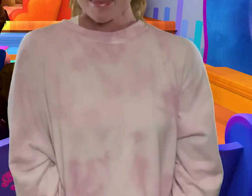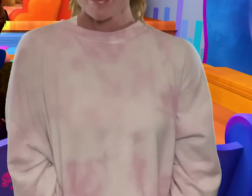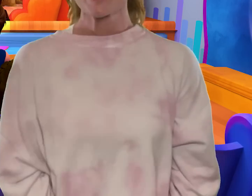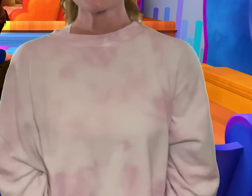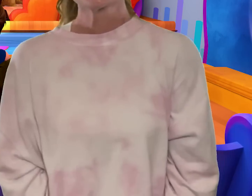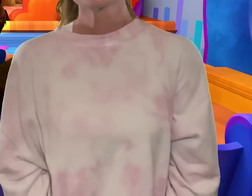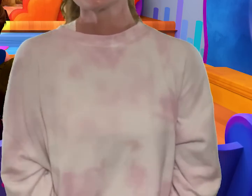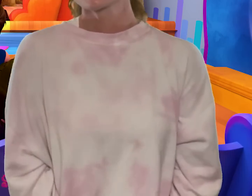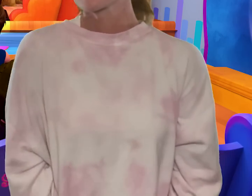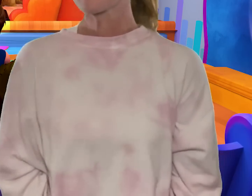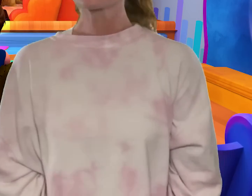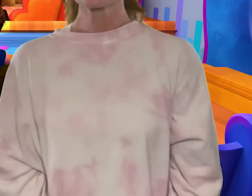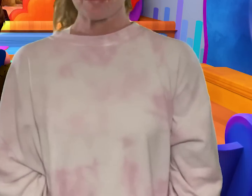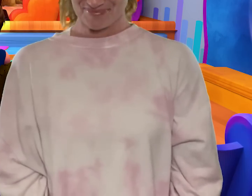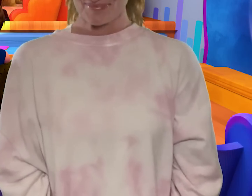Australia